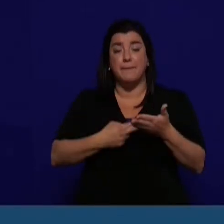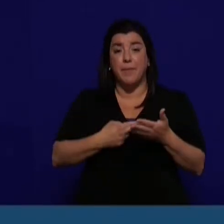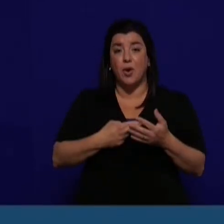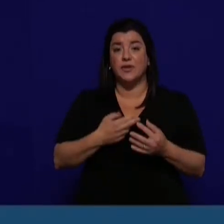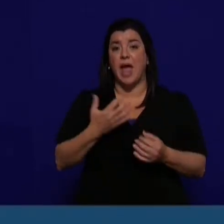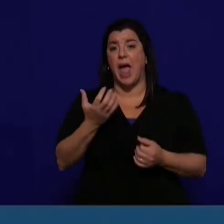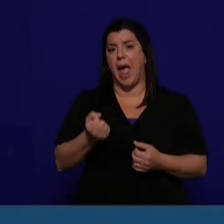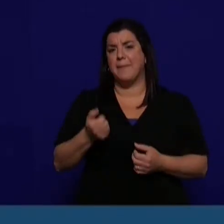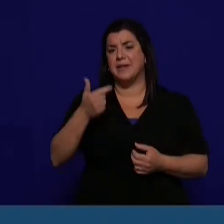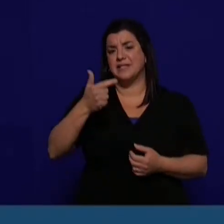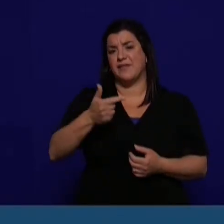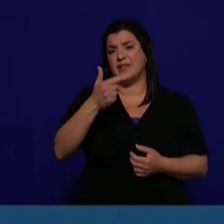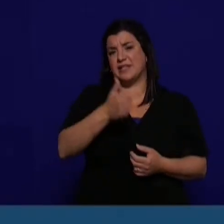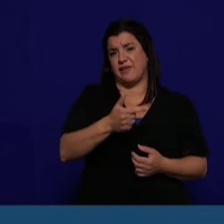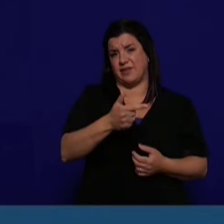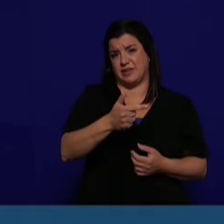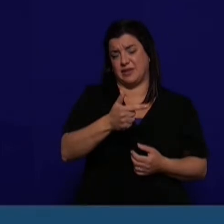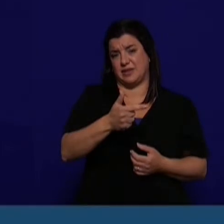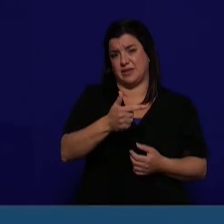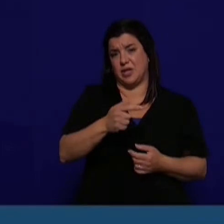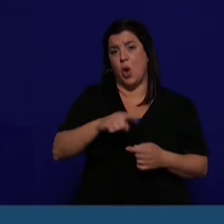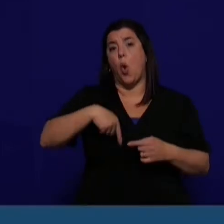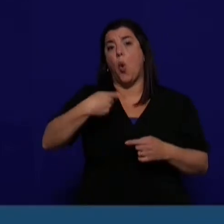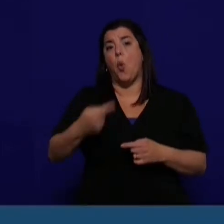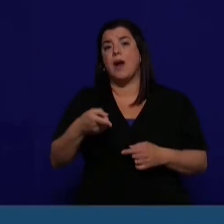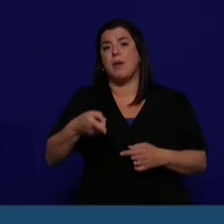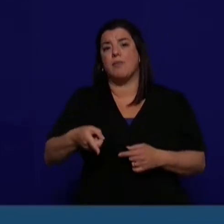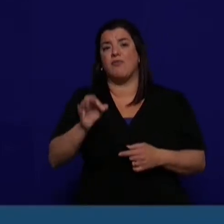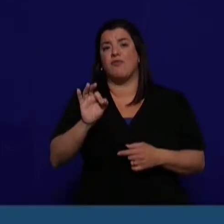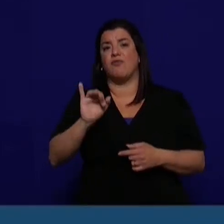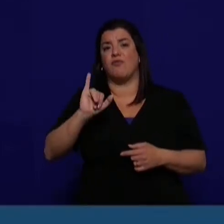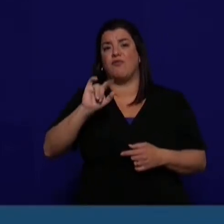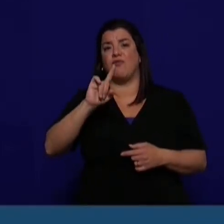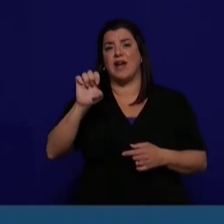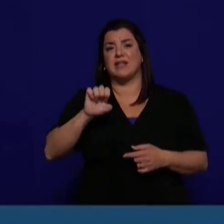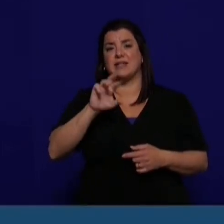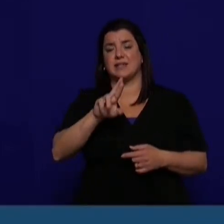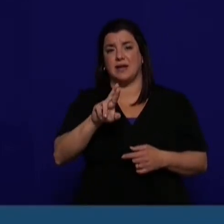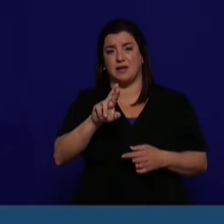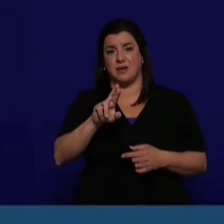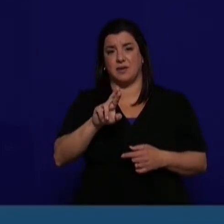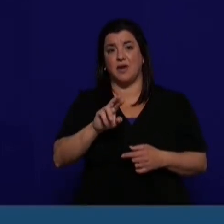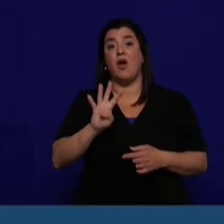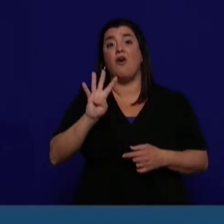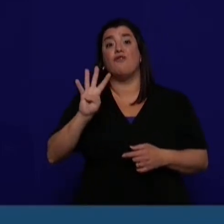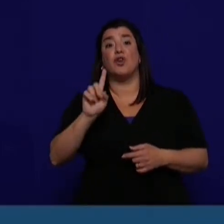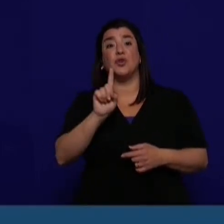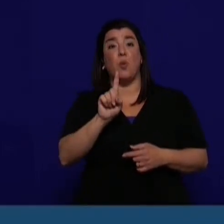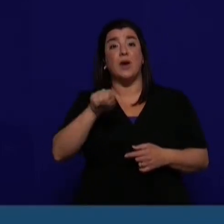li kienu wara il-Pfizer vaccine, 41 minnhom wara l-AstraZeneca